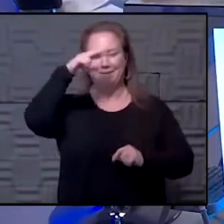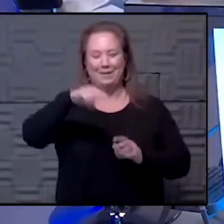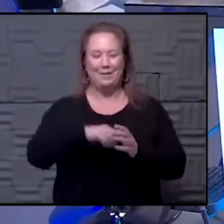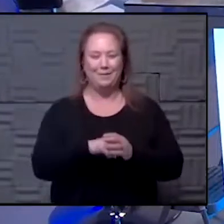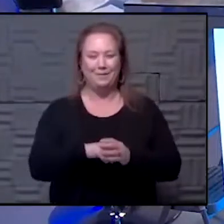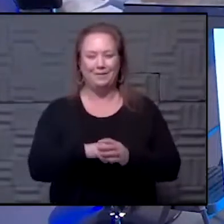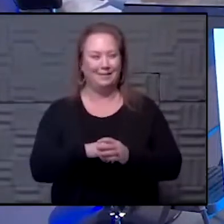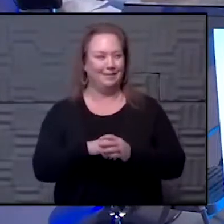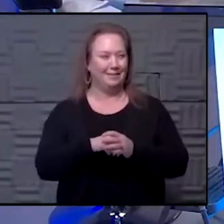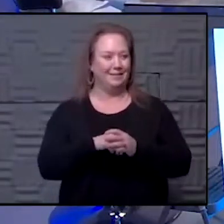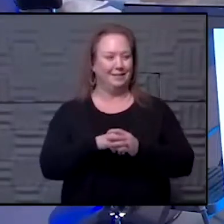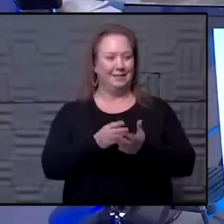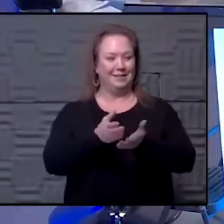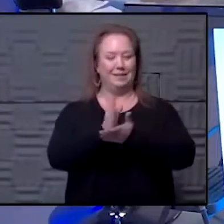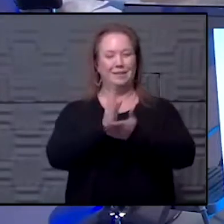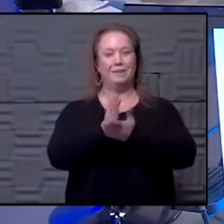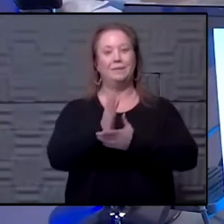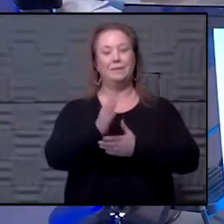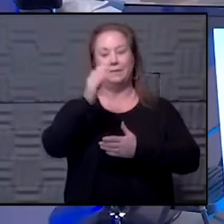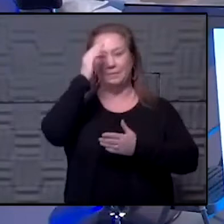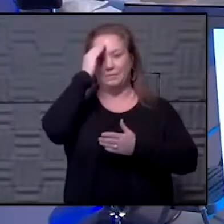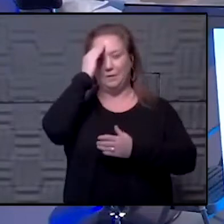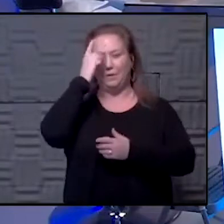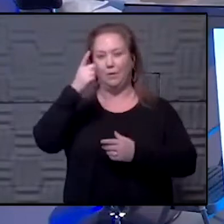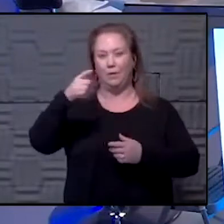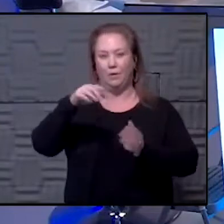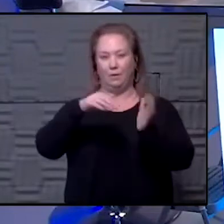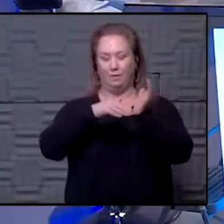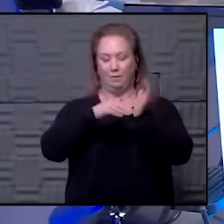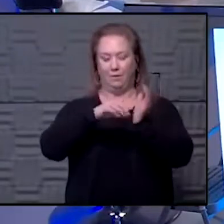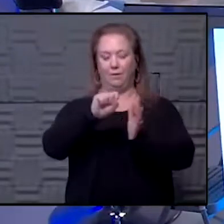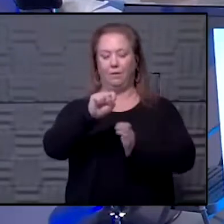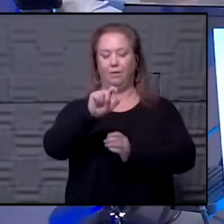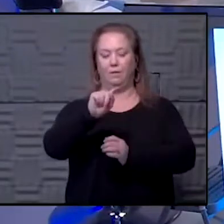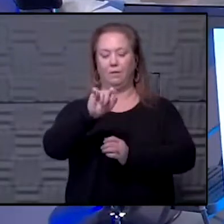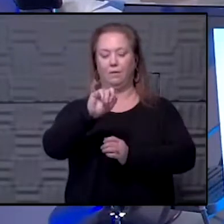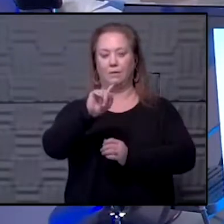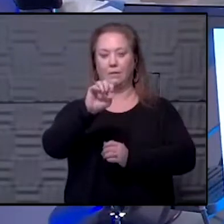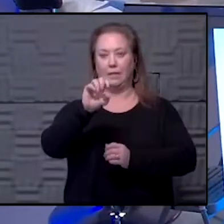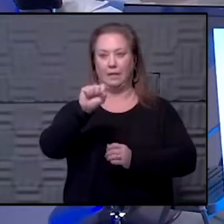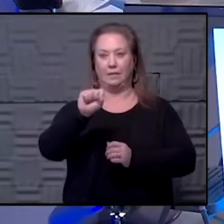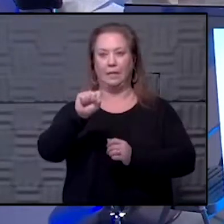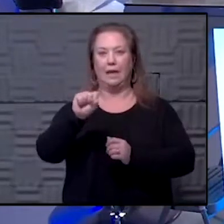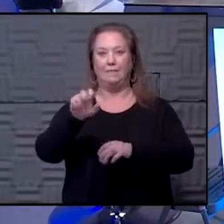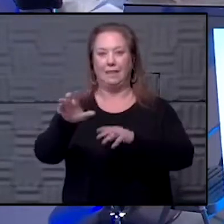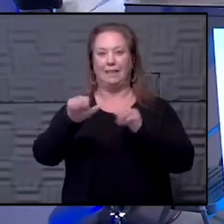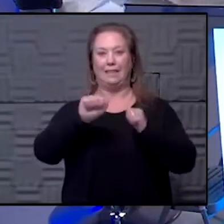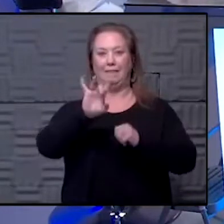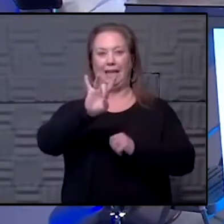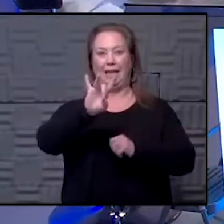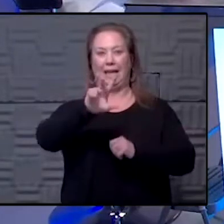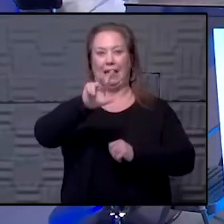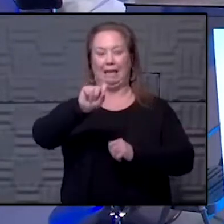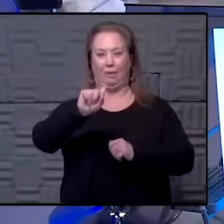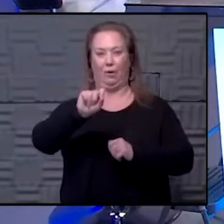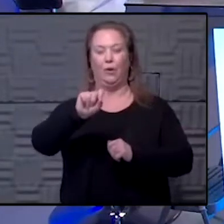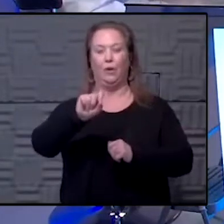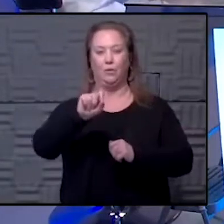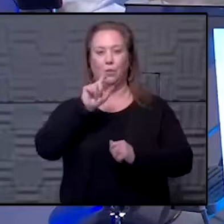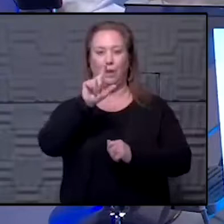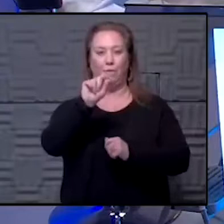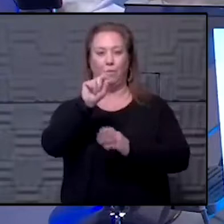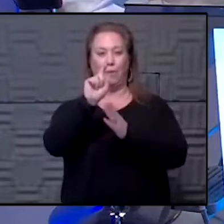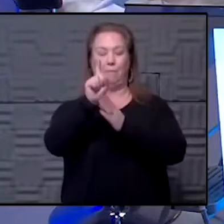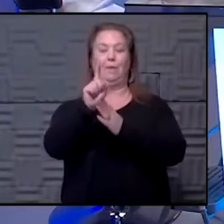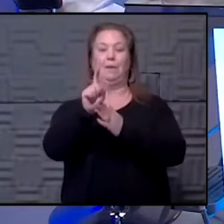right. Okay, so we know that you have Dr. Stites kind of a hard out at 8:30. I do. So we have 20 minutes to rock through questions. All right.